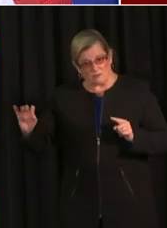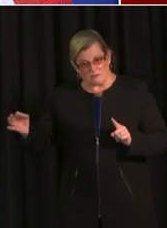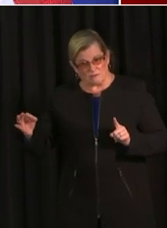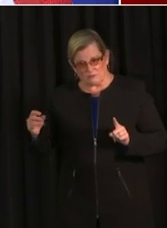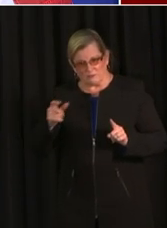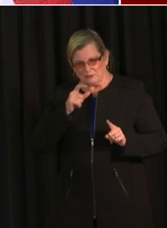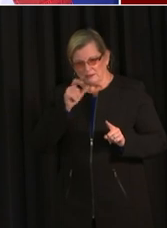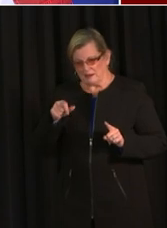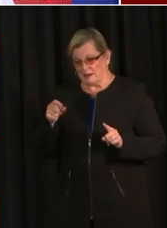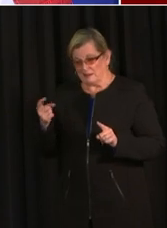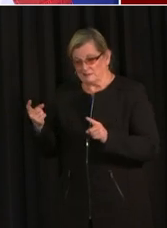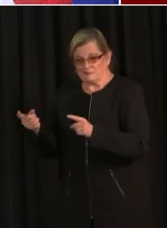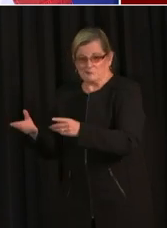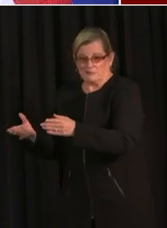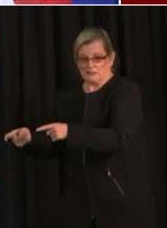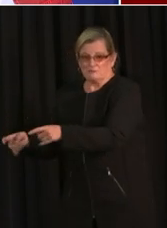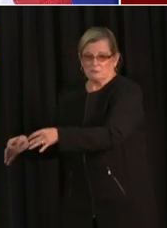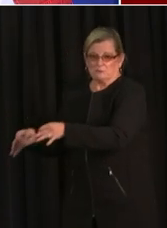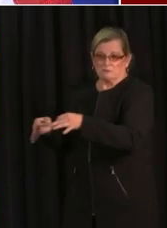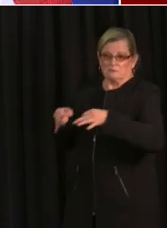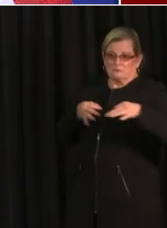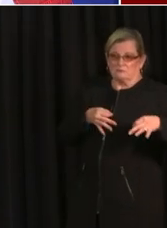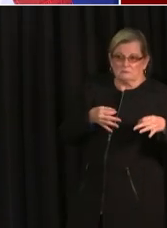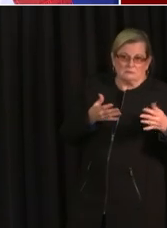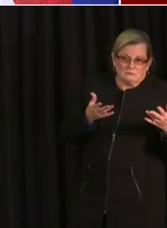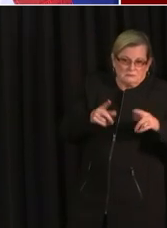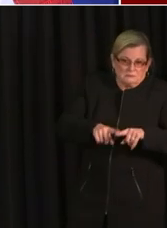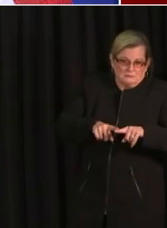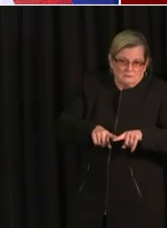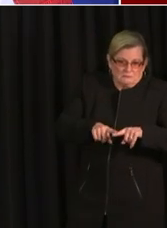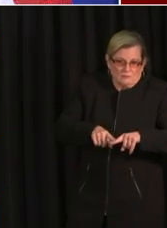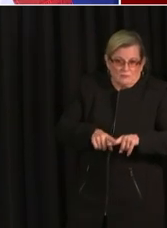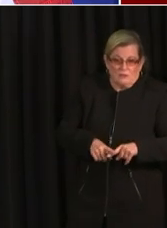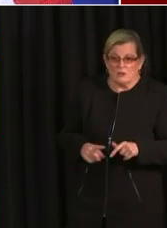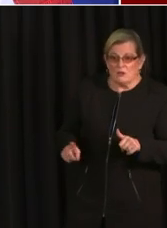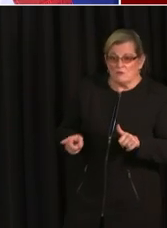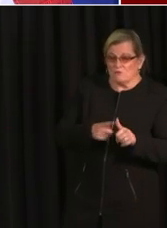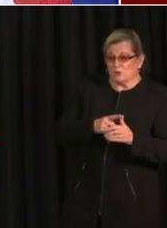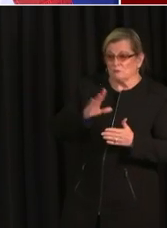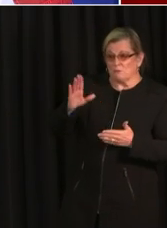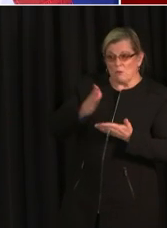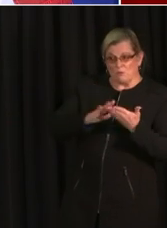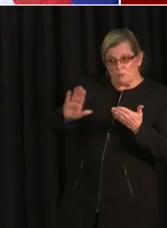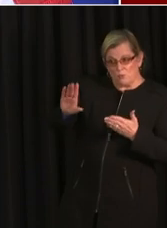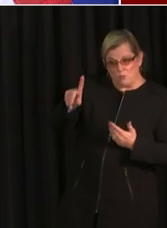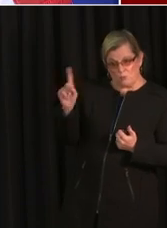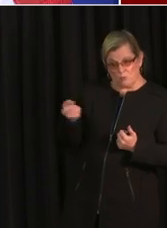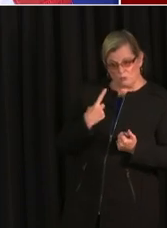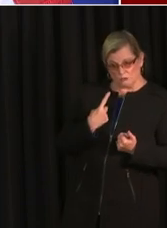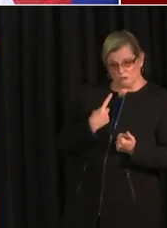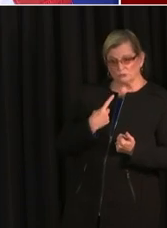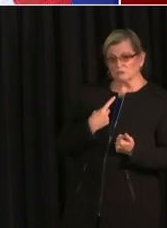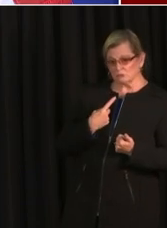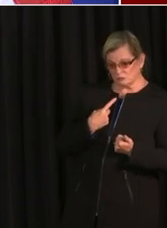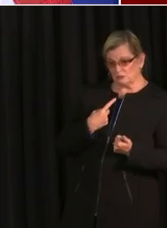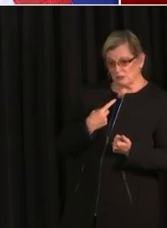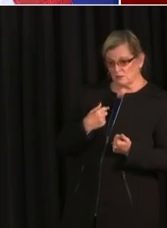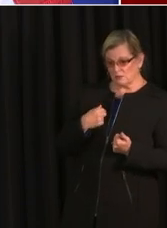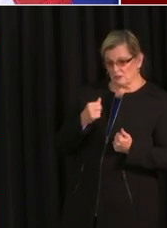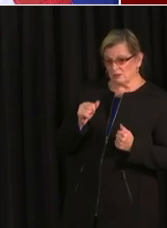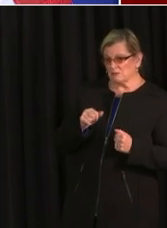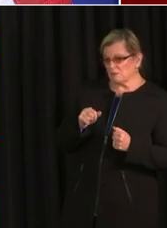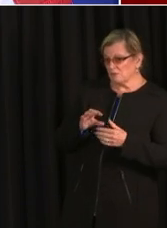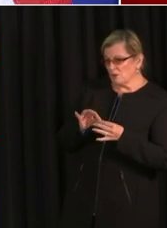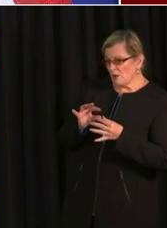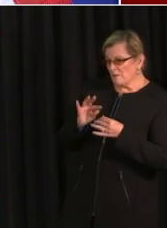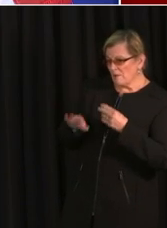we can dial it back at any time. And the first part of your question was, can we talk about some of